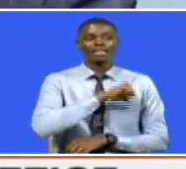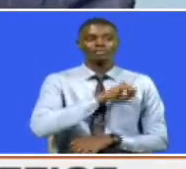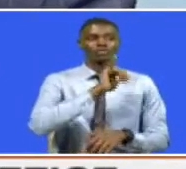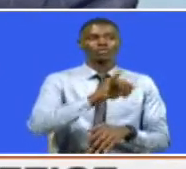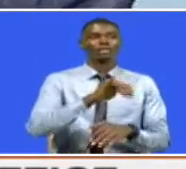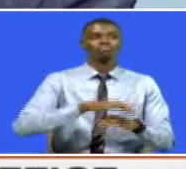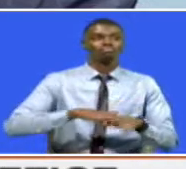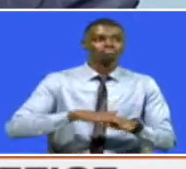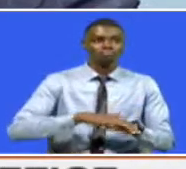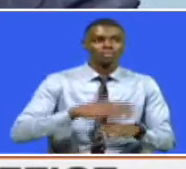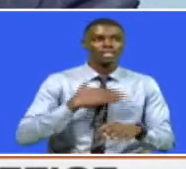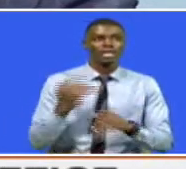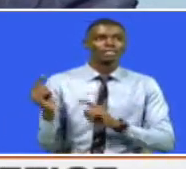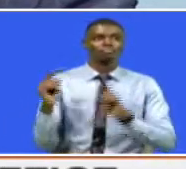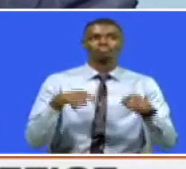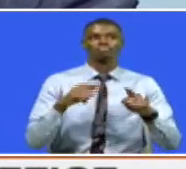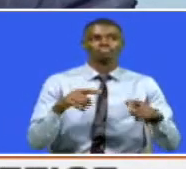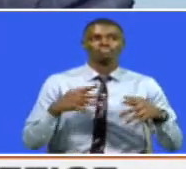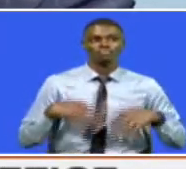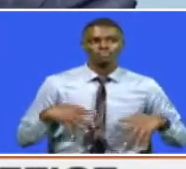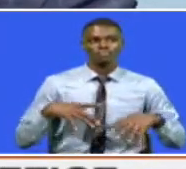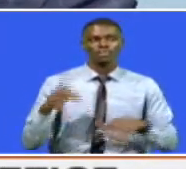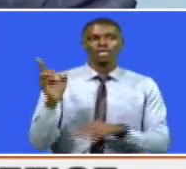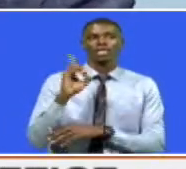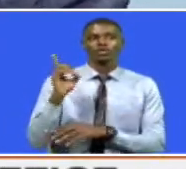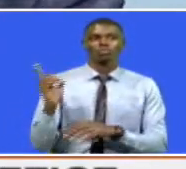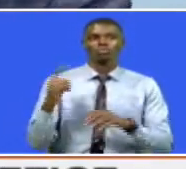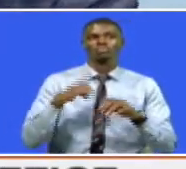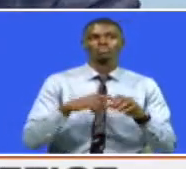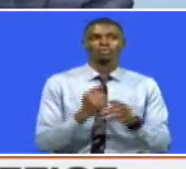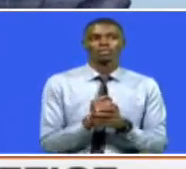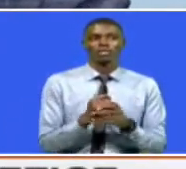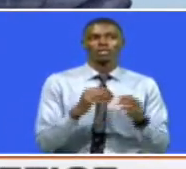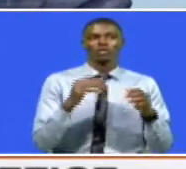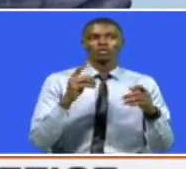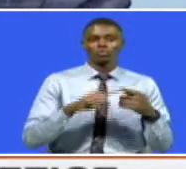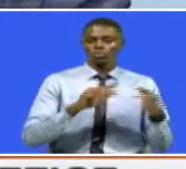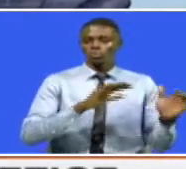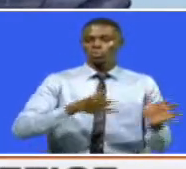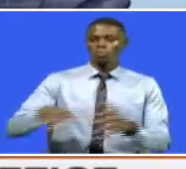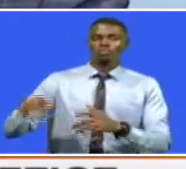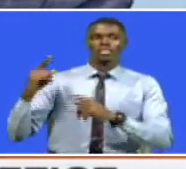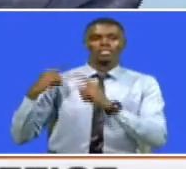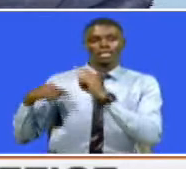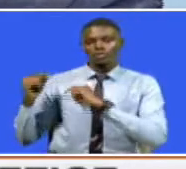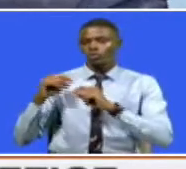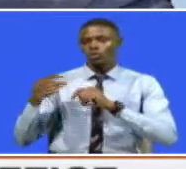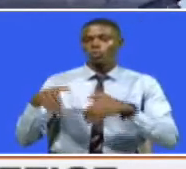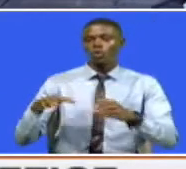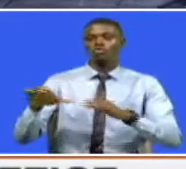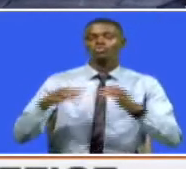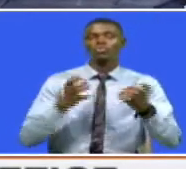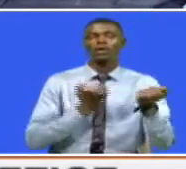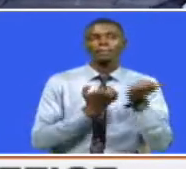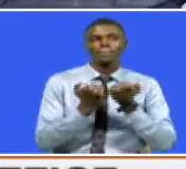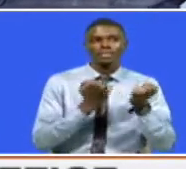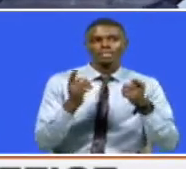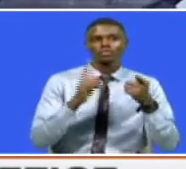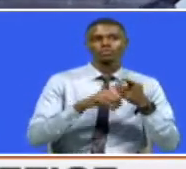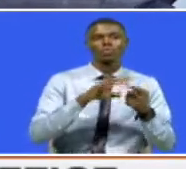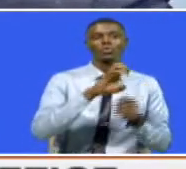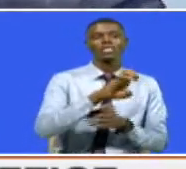platform plus the attendant services that shall have been onboarded to move away from the traditional way of doing business to also